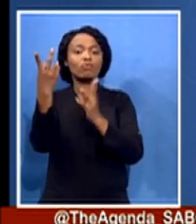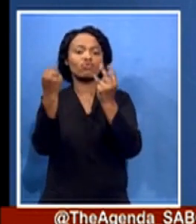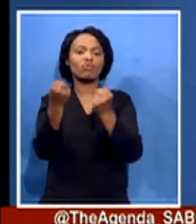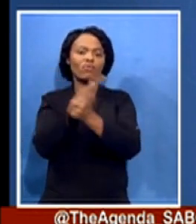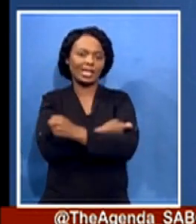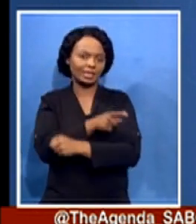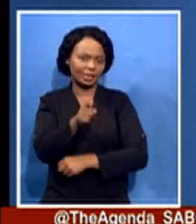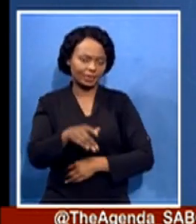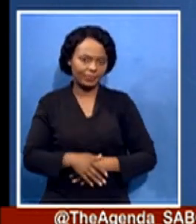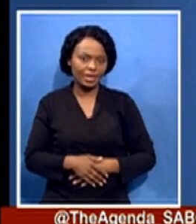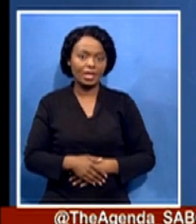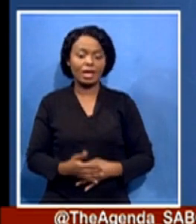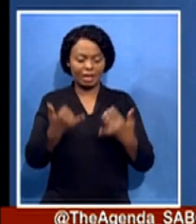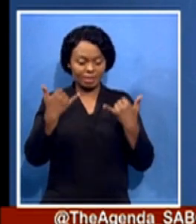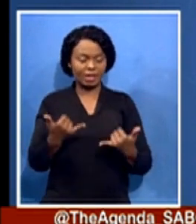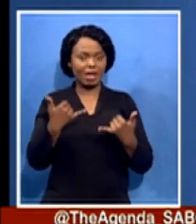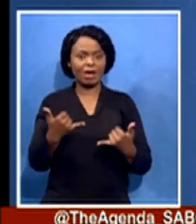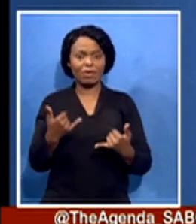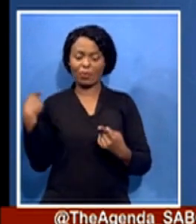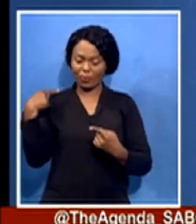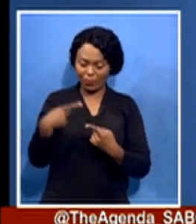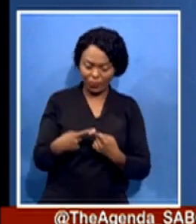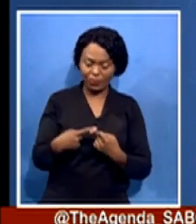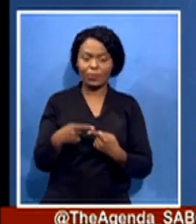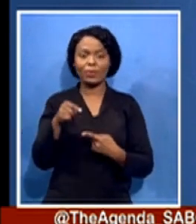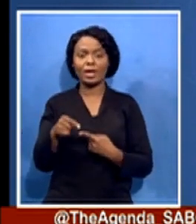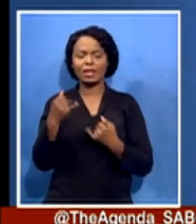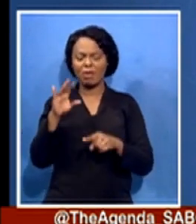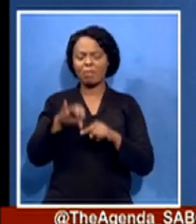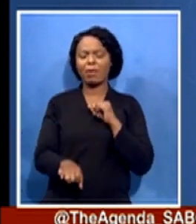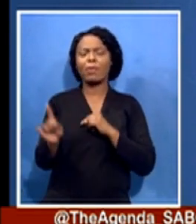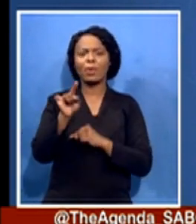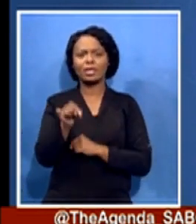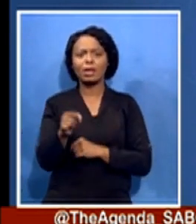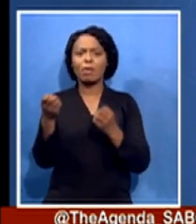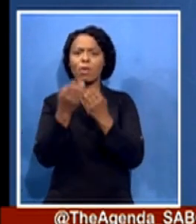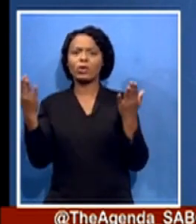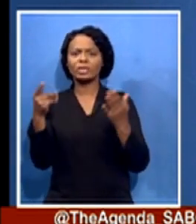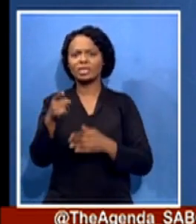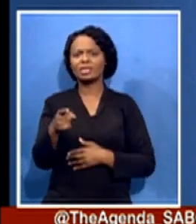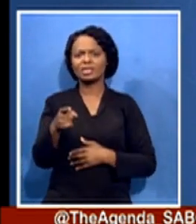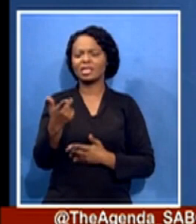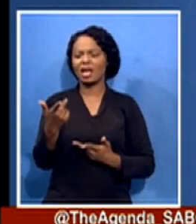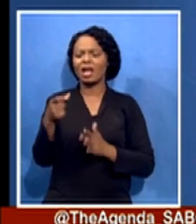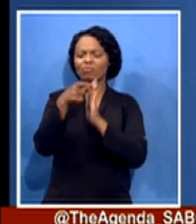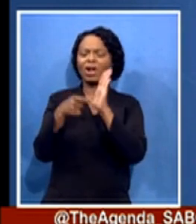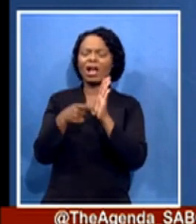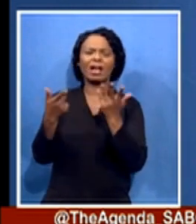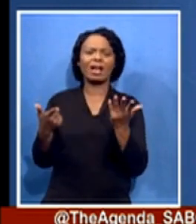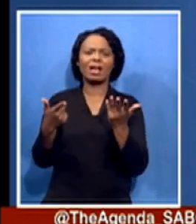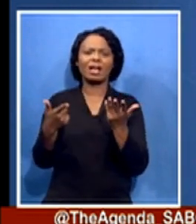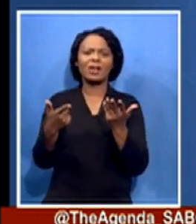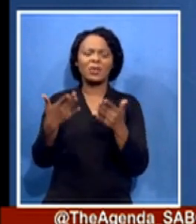that some of our lab scientists have been outstanding. And I think this is why we know about all these variants, that we had